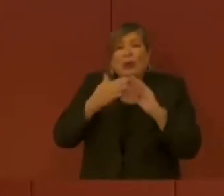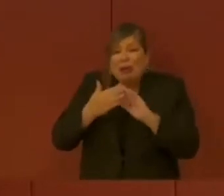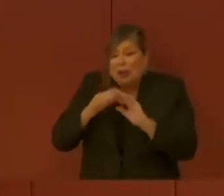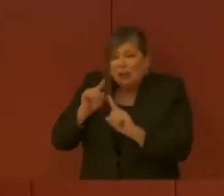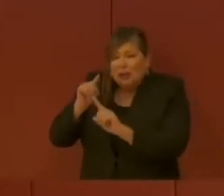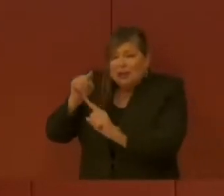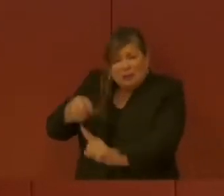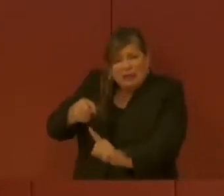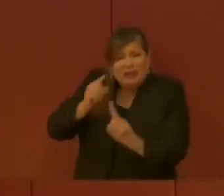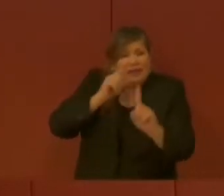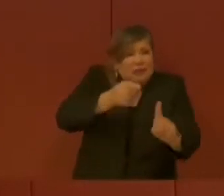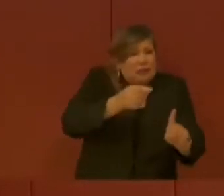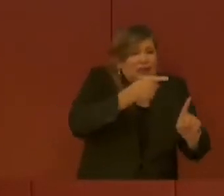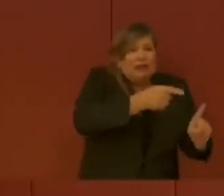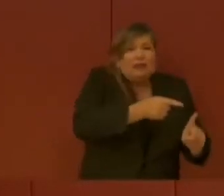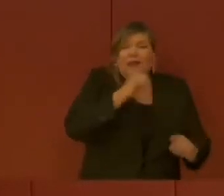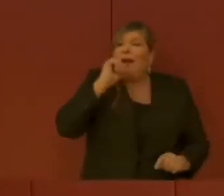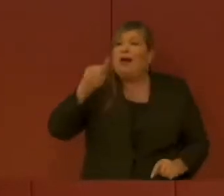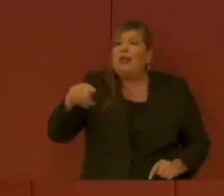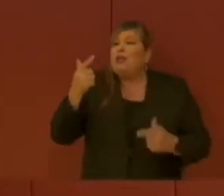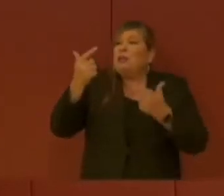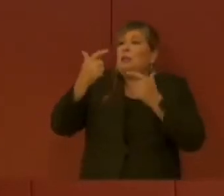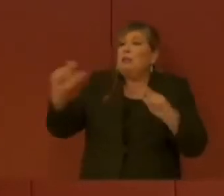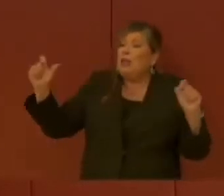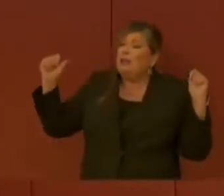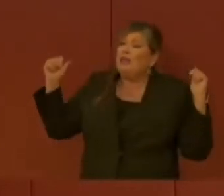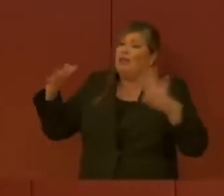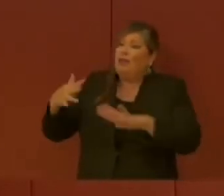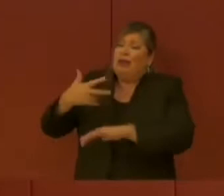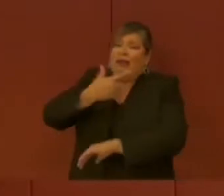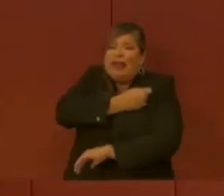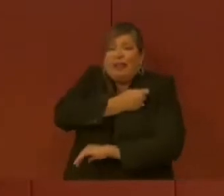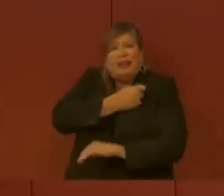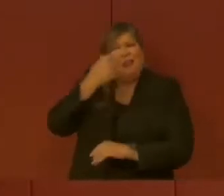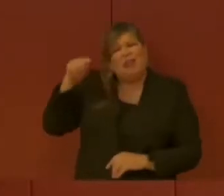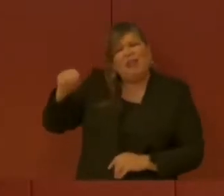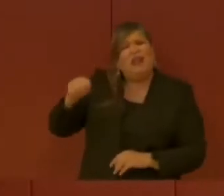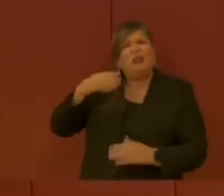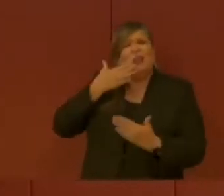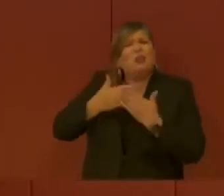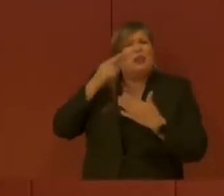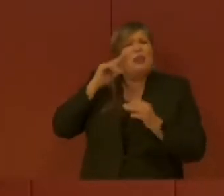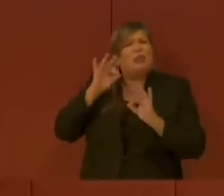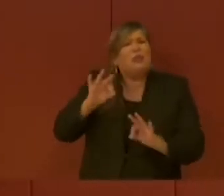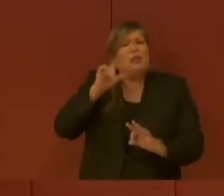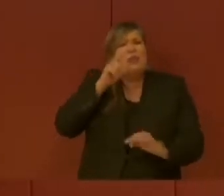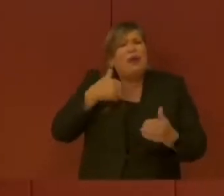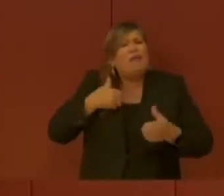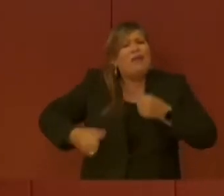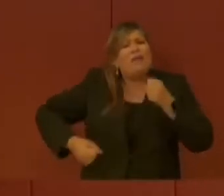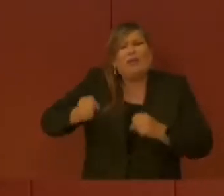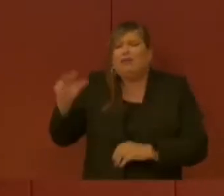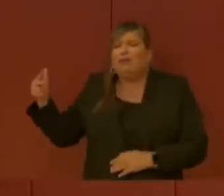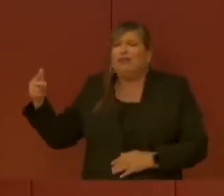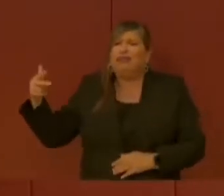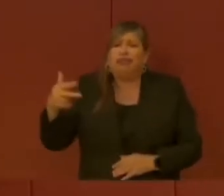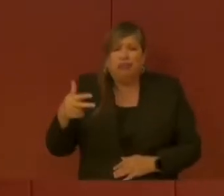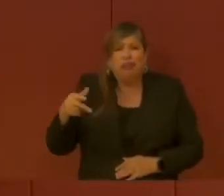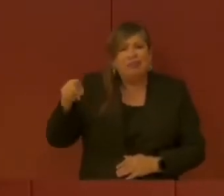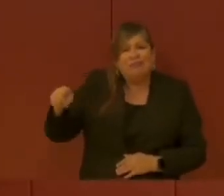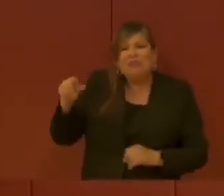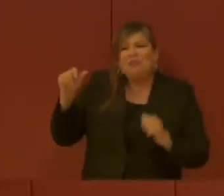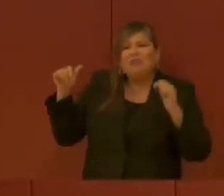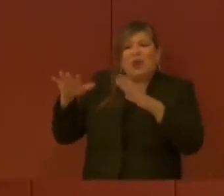are limited in scope in terms of access to people that have vehicles, people that have the ability to